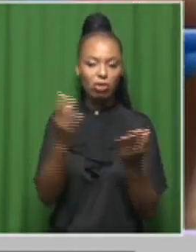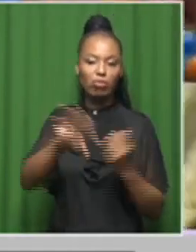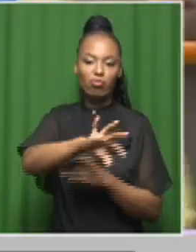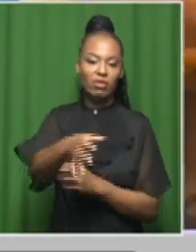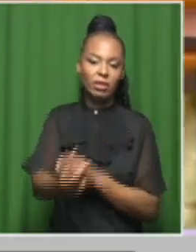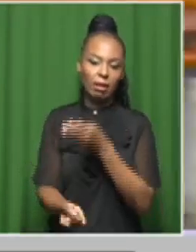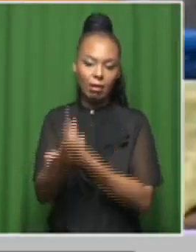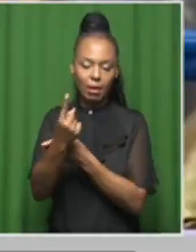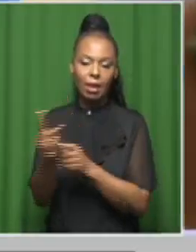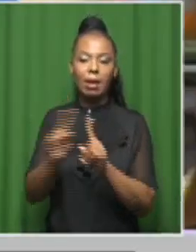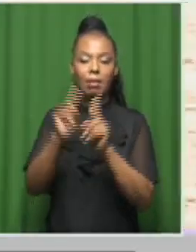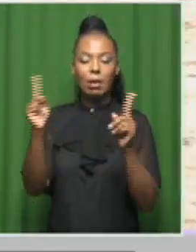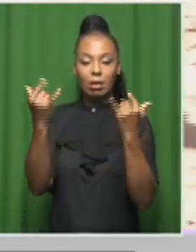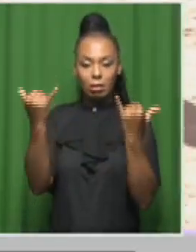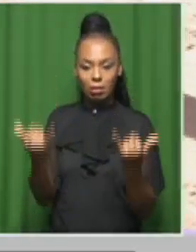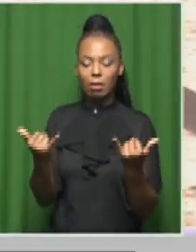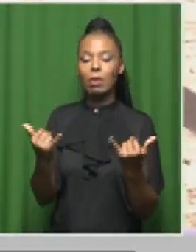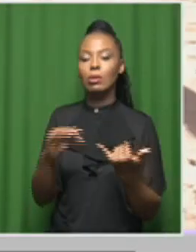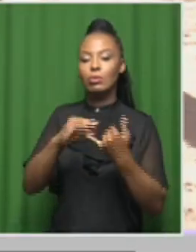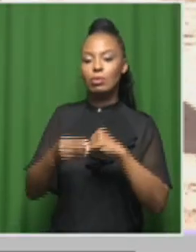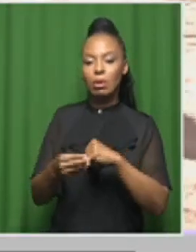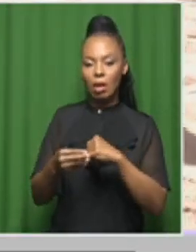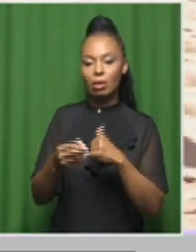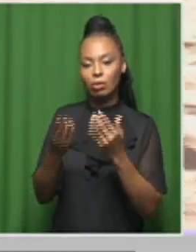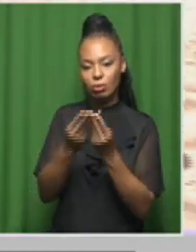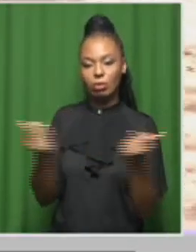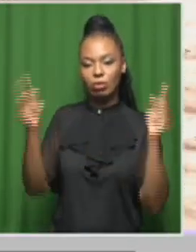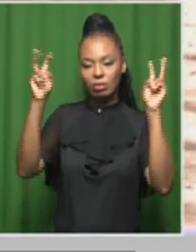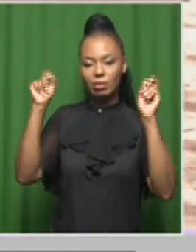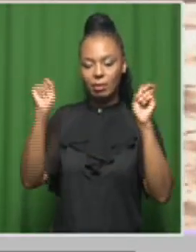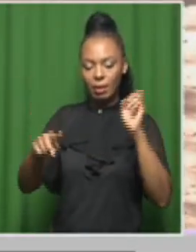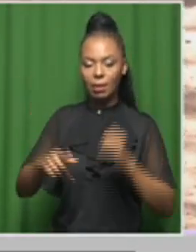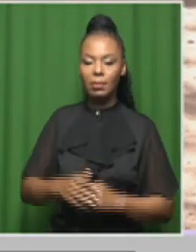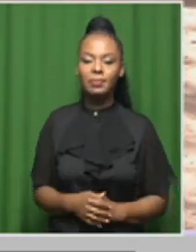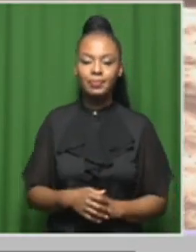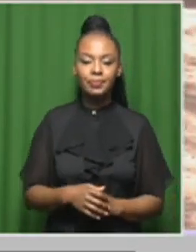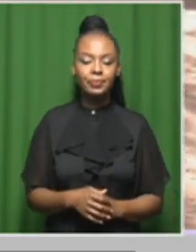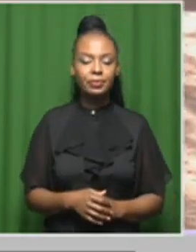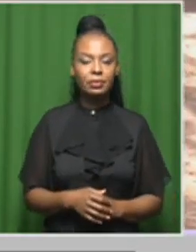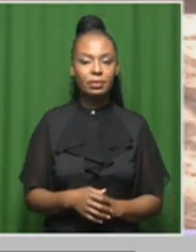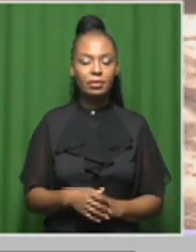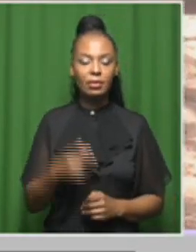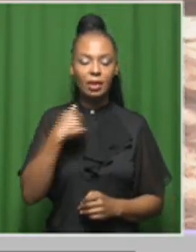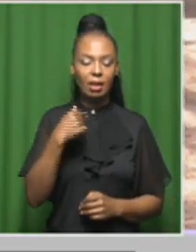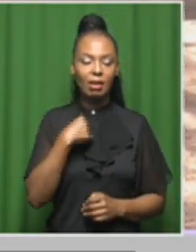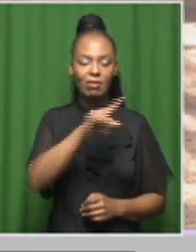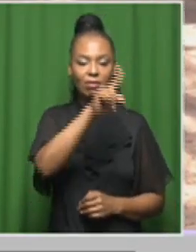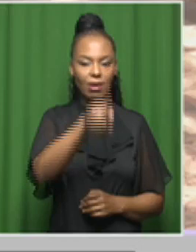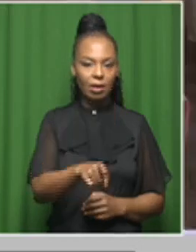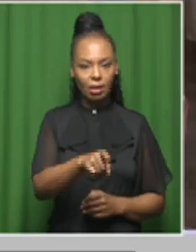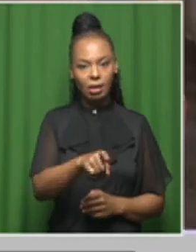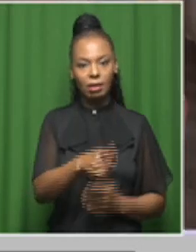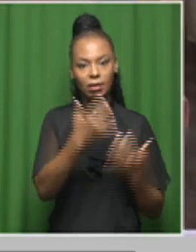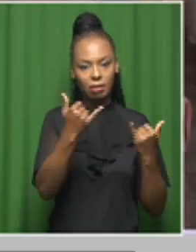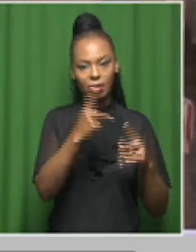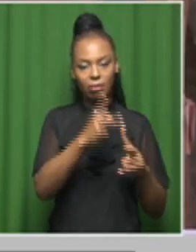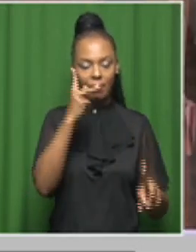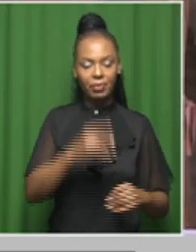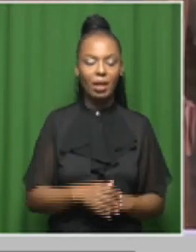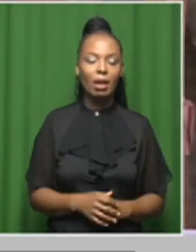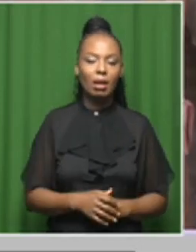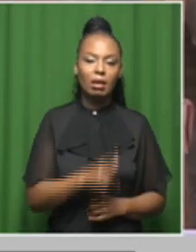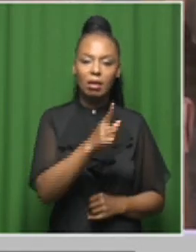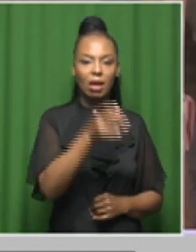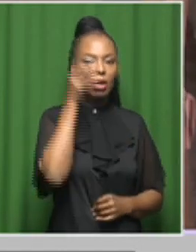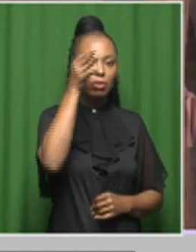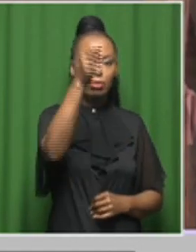are means to get through this, as you've mentioned. My final question to you is, obviously, what do you foresee the